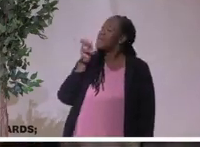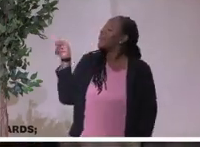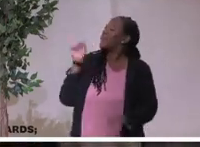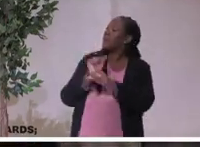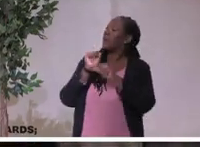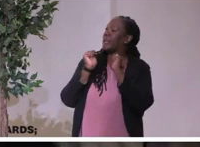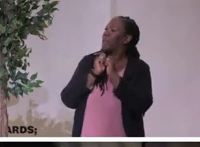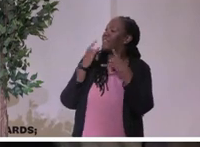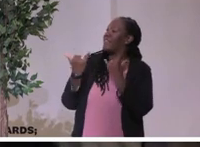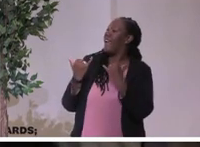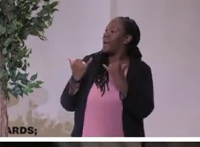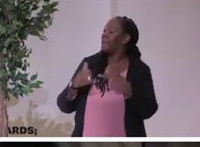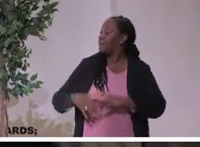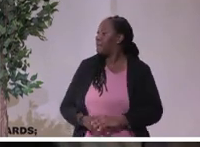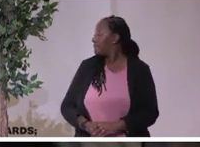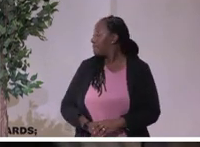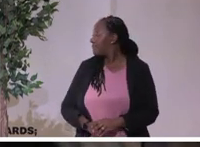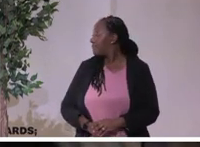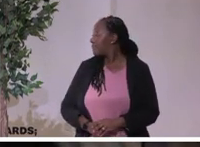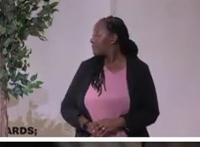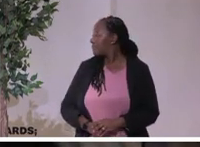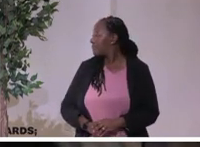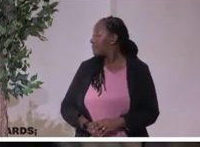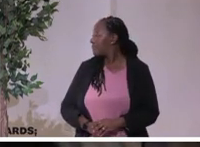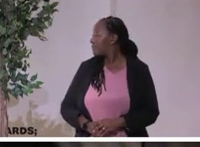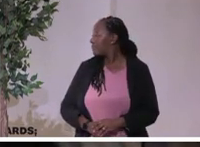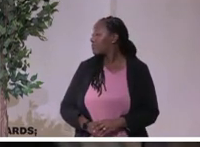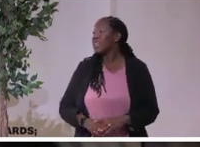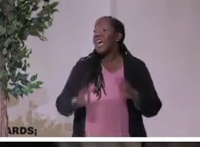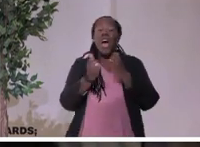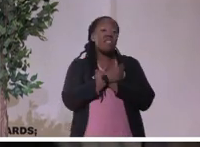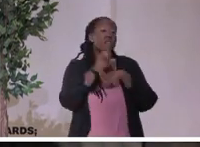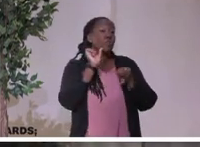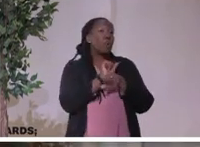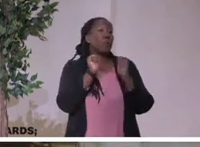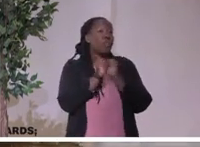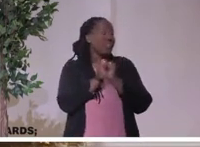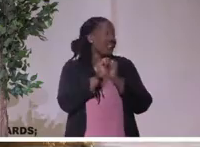these challenges? Or is there someone like, you know? I love to work from within our community.